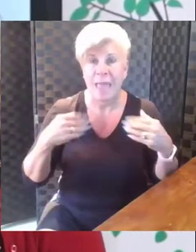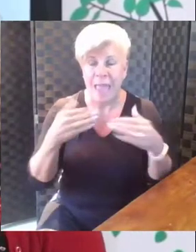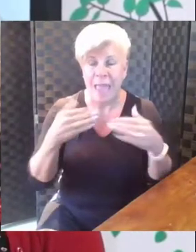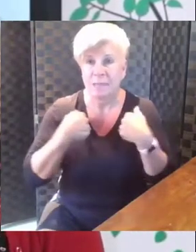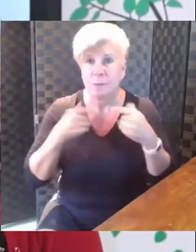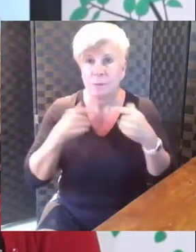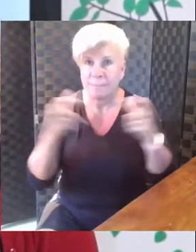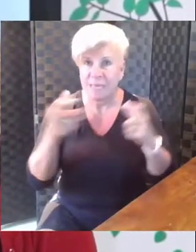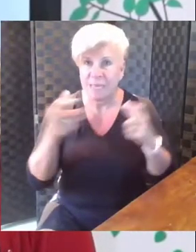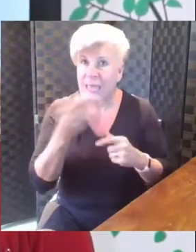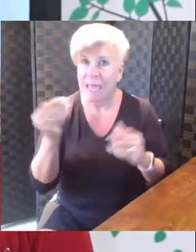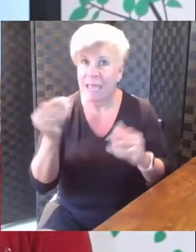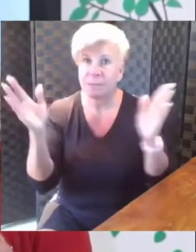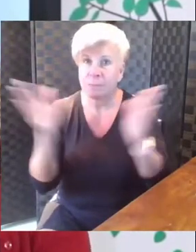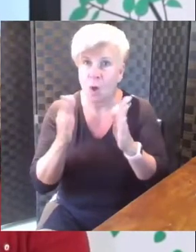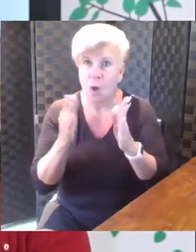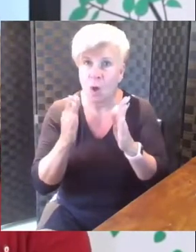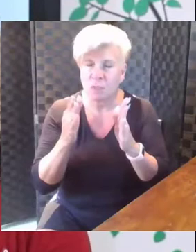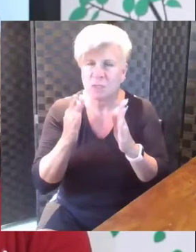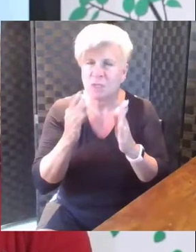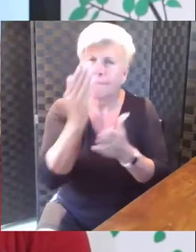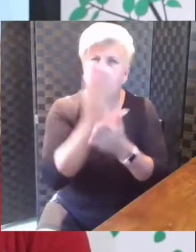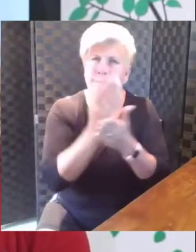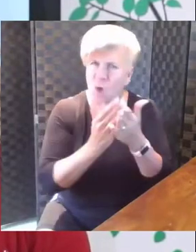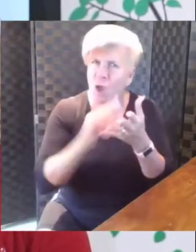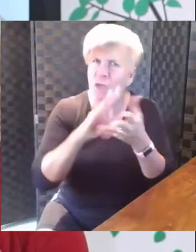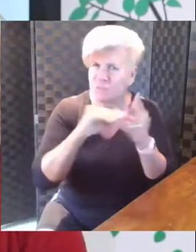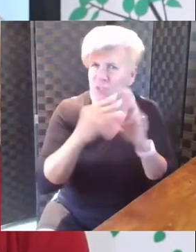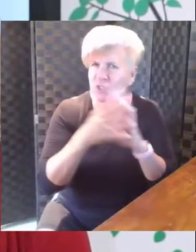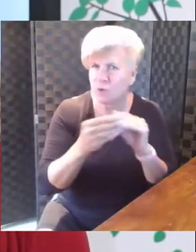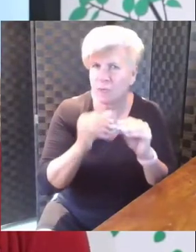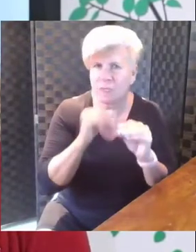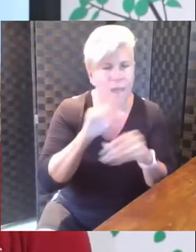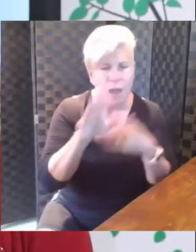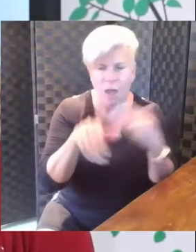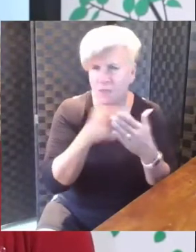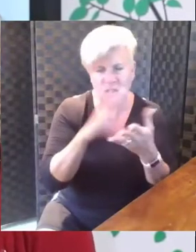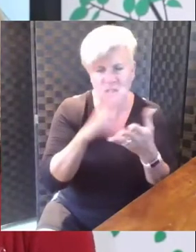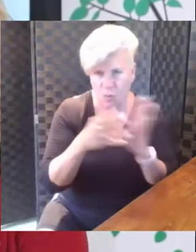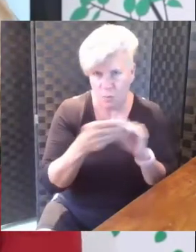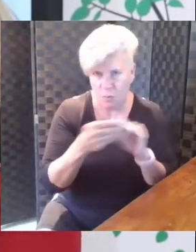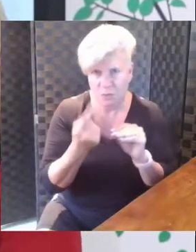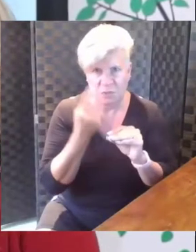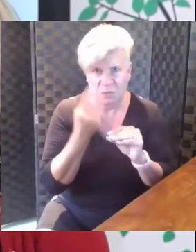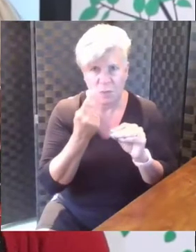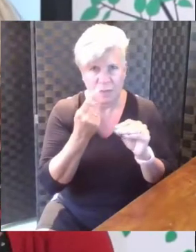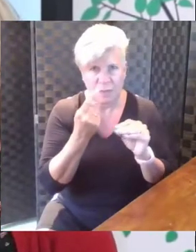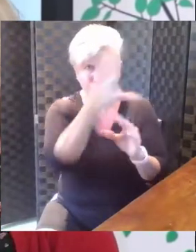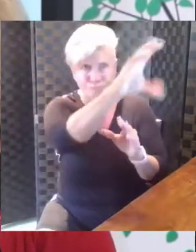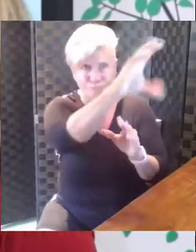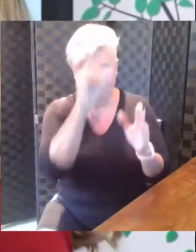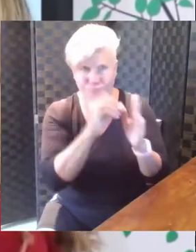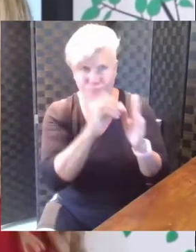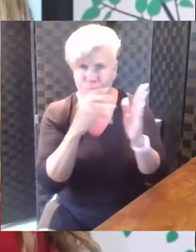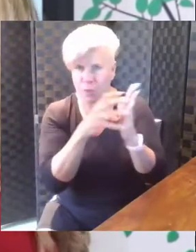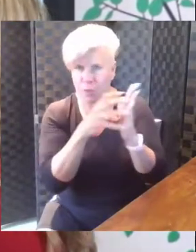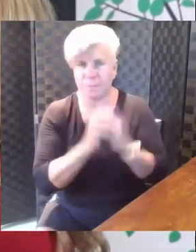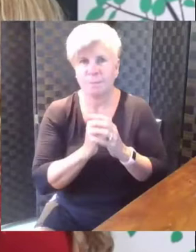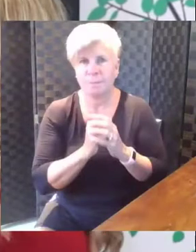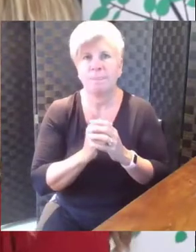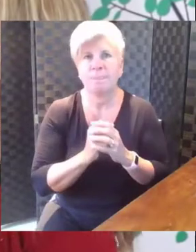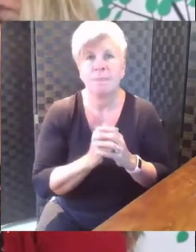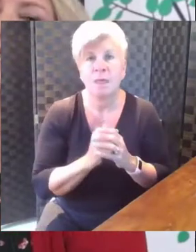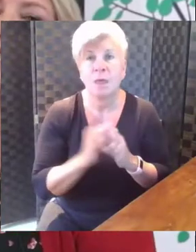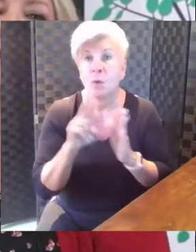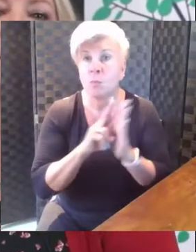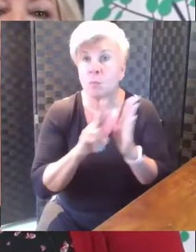Small. An excerpt, remember, is just a part of a passage. It's not the whole thing. I just went in and took a little bite out of it. So